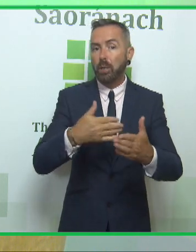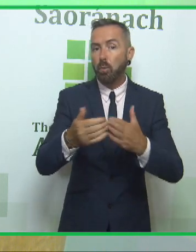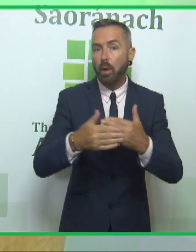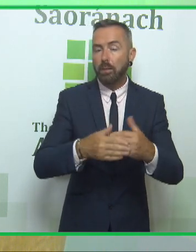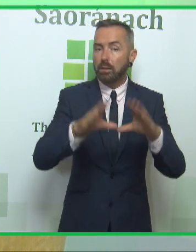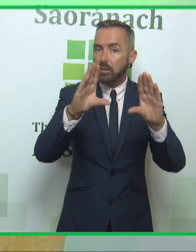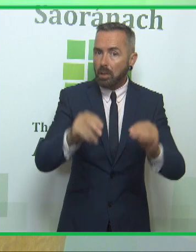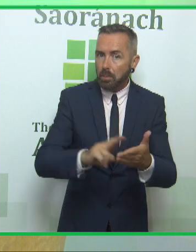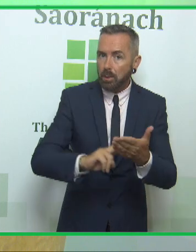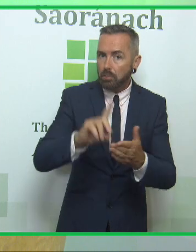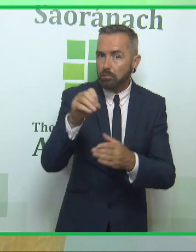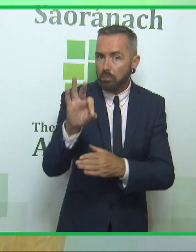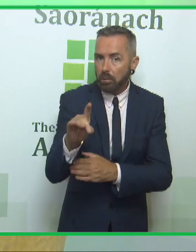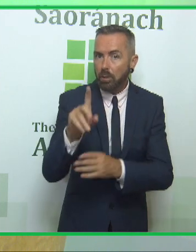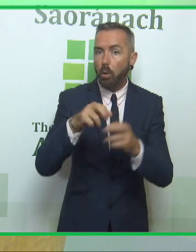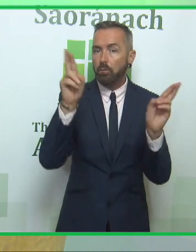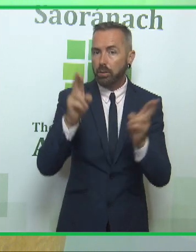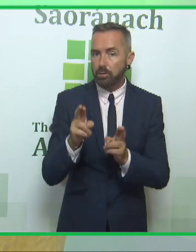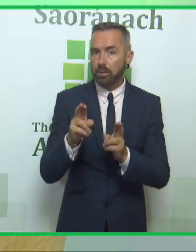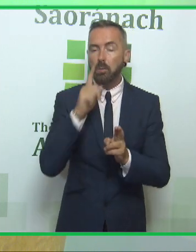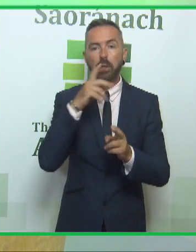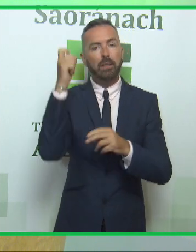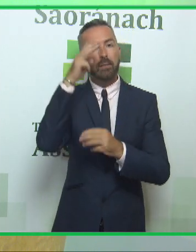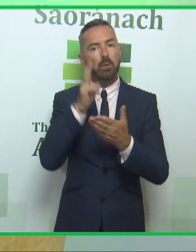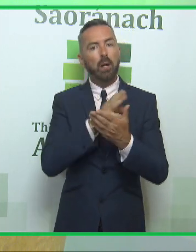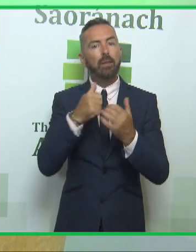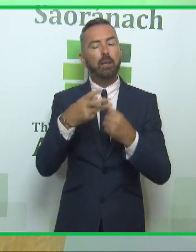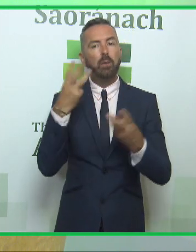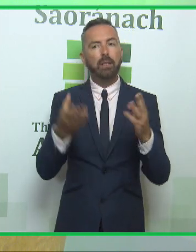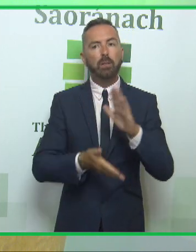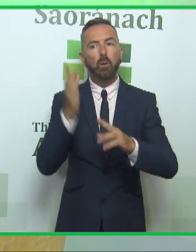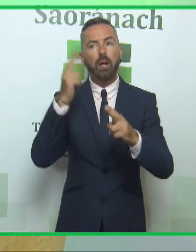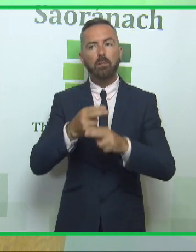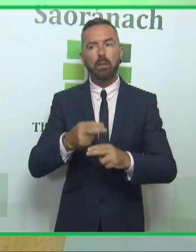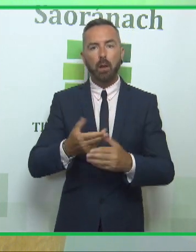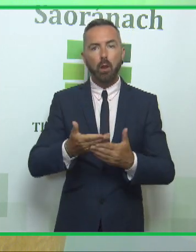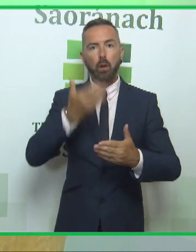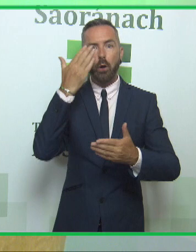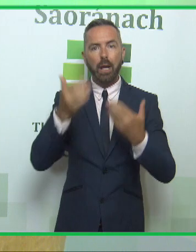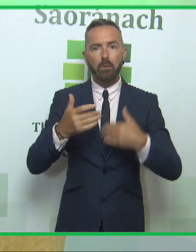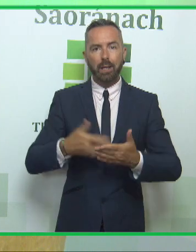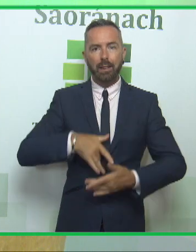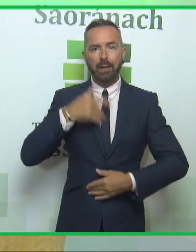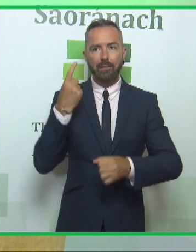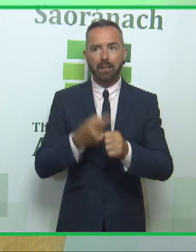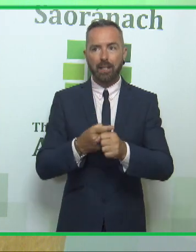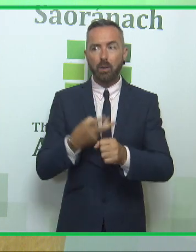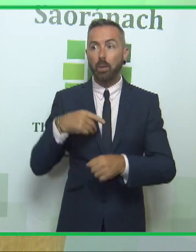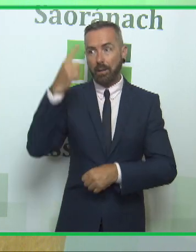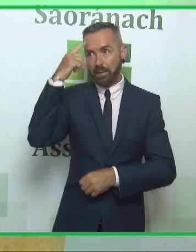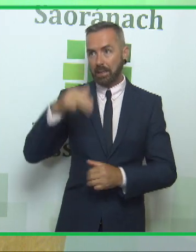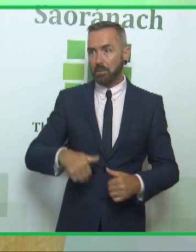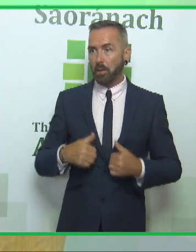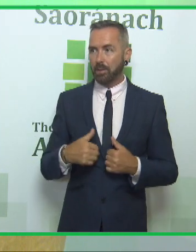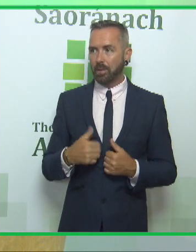The really, really hard yards is when you then have to go out and learn how to live again. And I think we'll get a real sense of that this morning. I'm going to be a bit